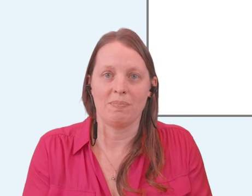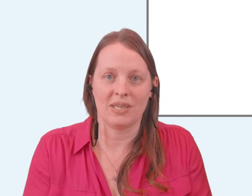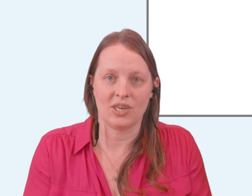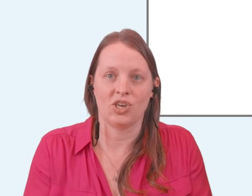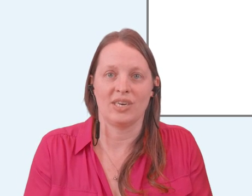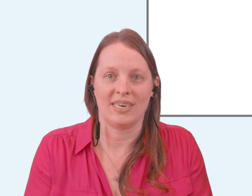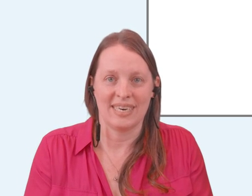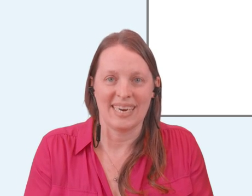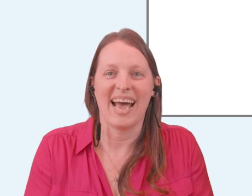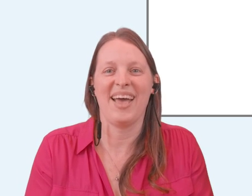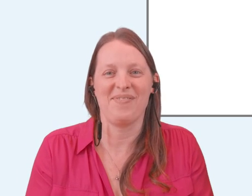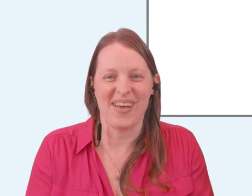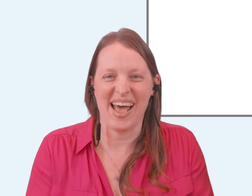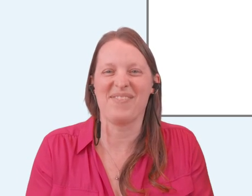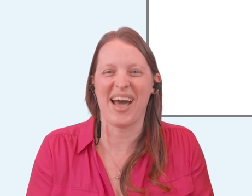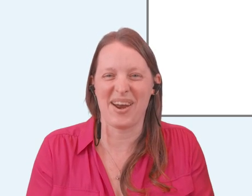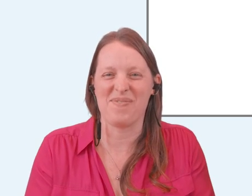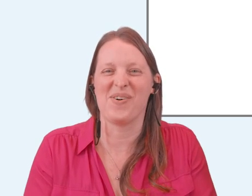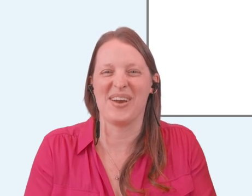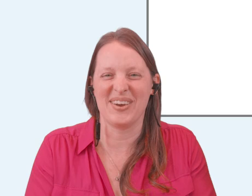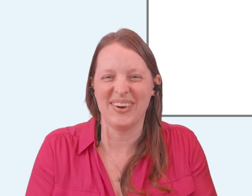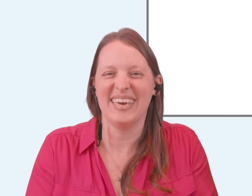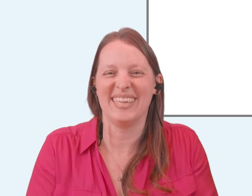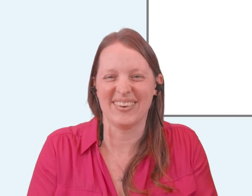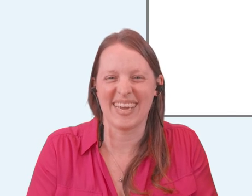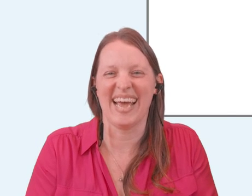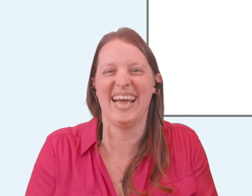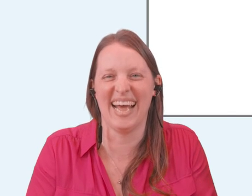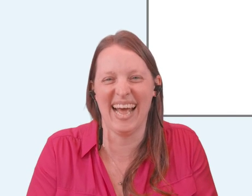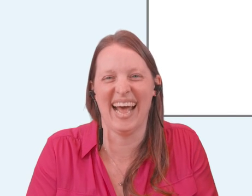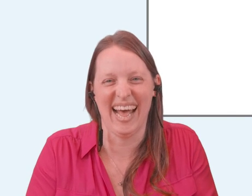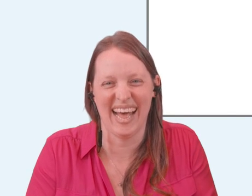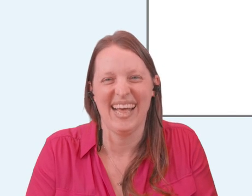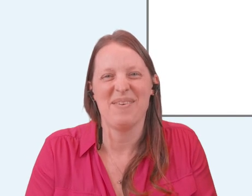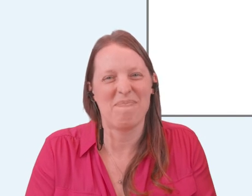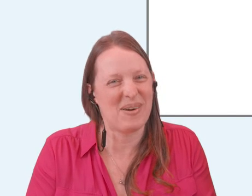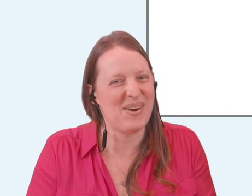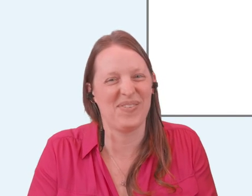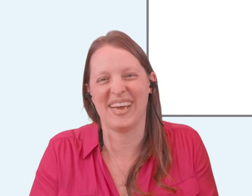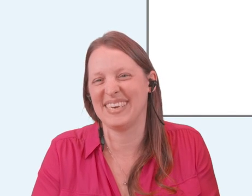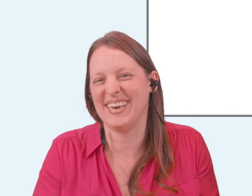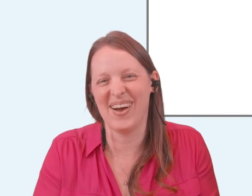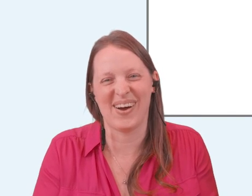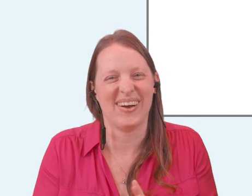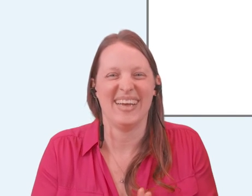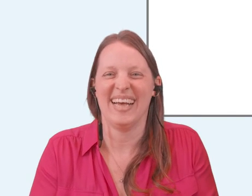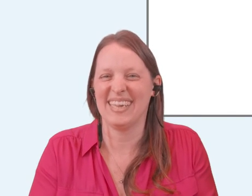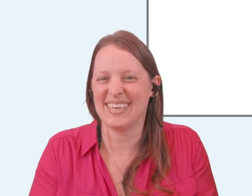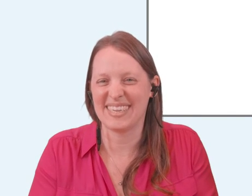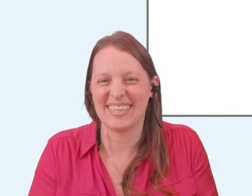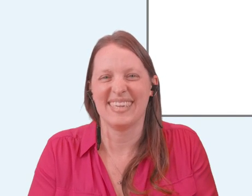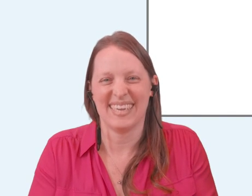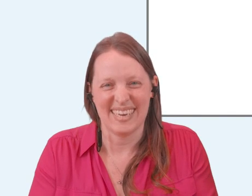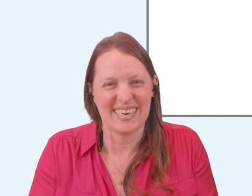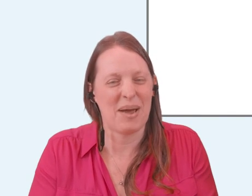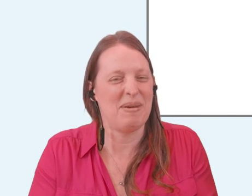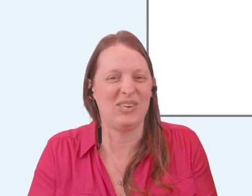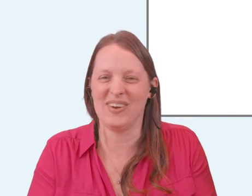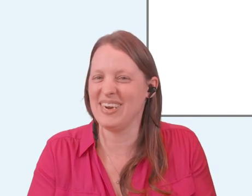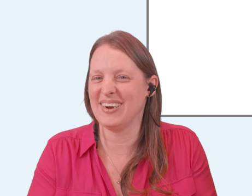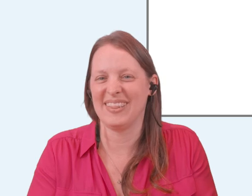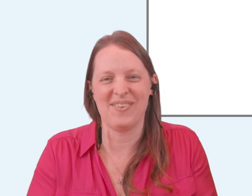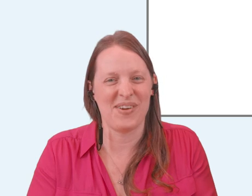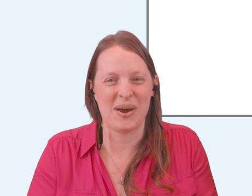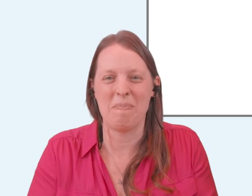trigger of the position. The trigger. I've got it for you. It's okay. Okay, thank you so much. Perfect. No. Timing trigger.